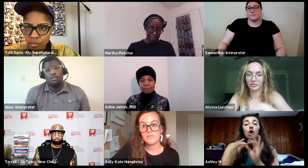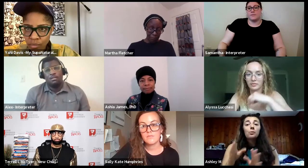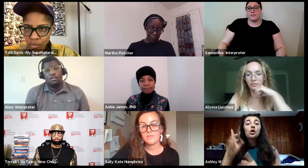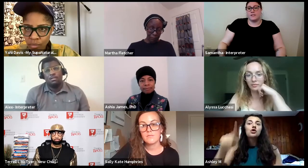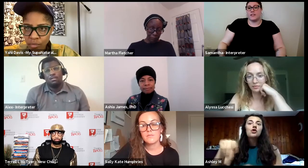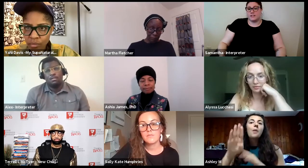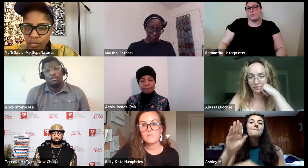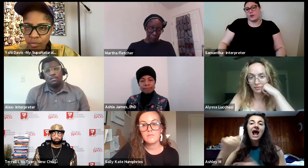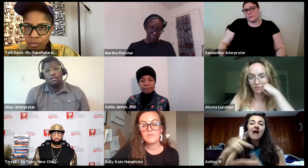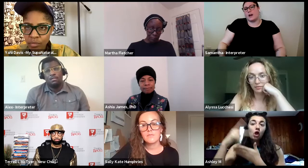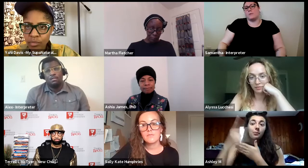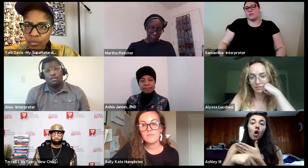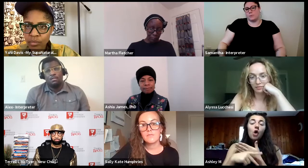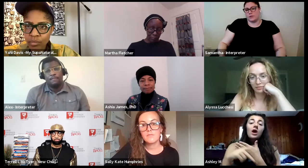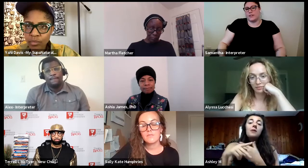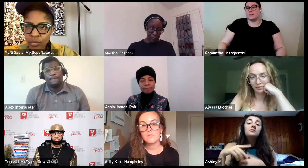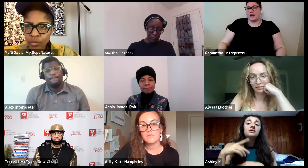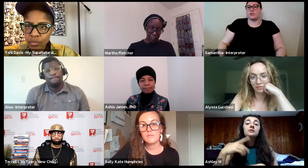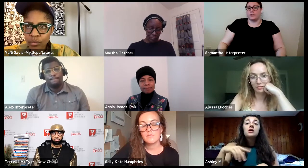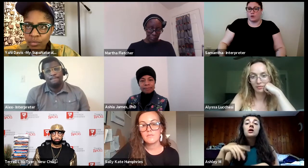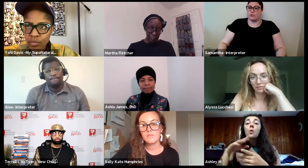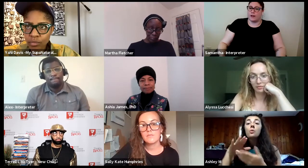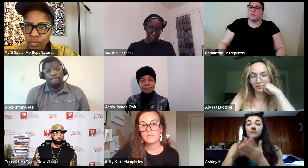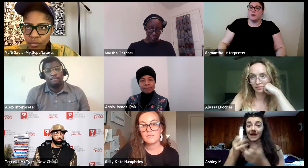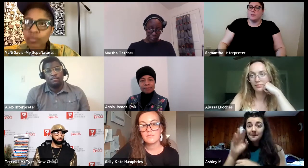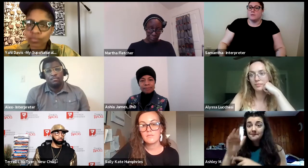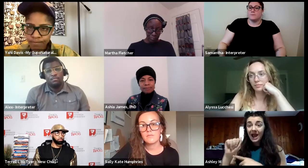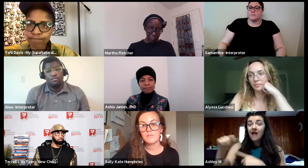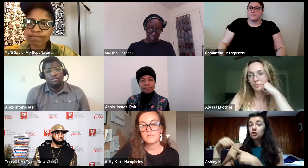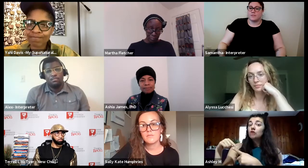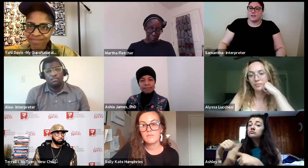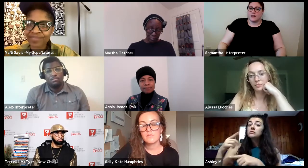RIT, that's where you become an interpreter. That's a bachelor's program.